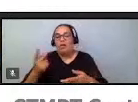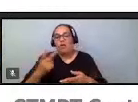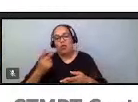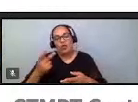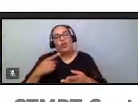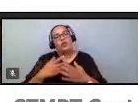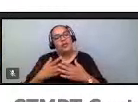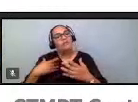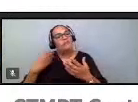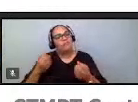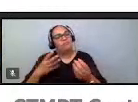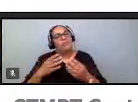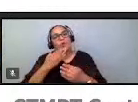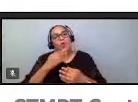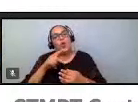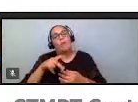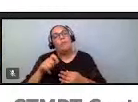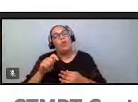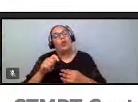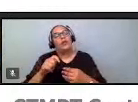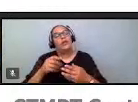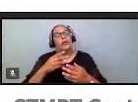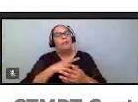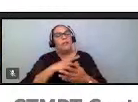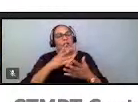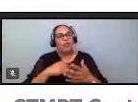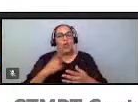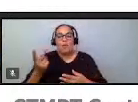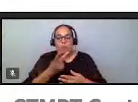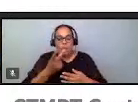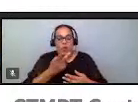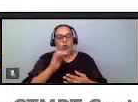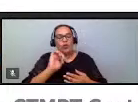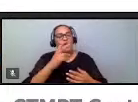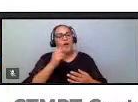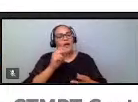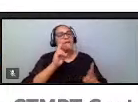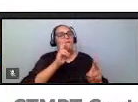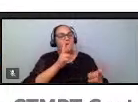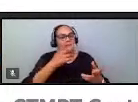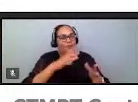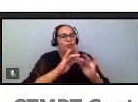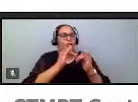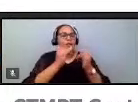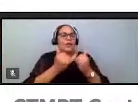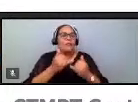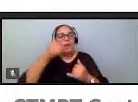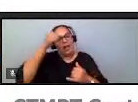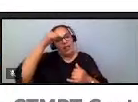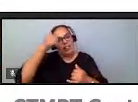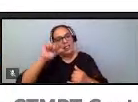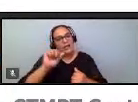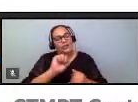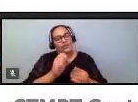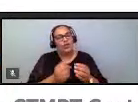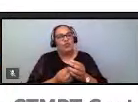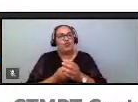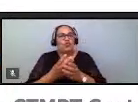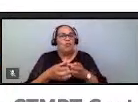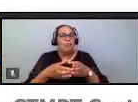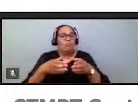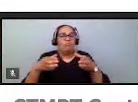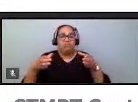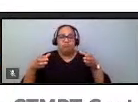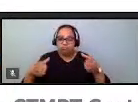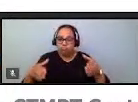and I can also talk to the port manager because they both have have visited the company in Atlantis that is growing